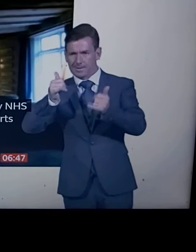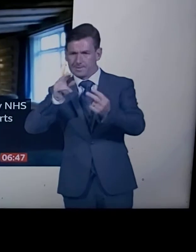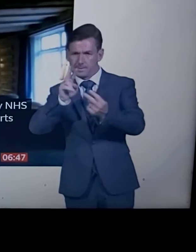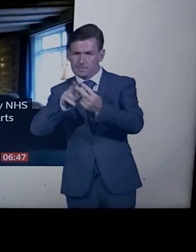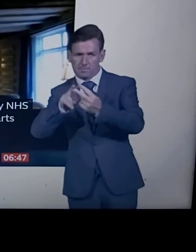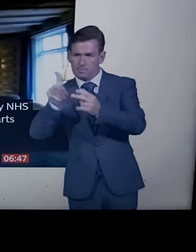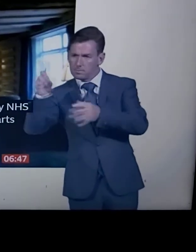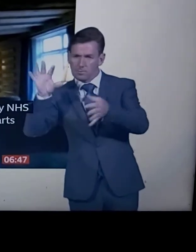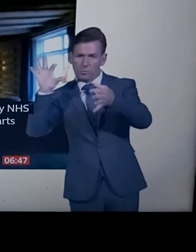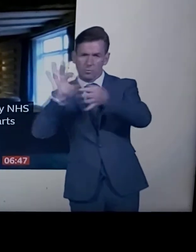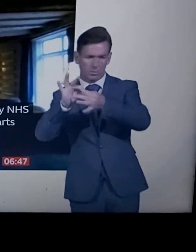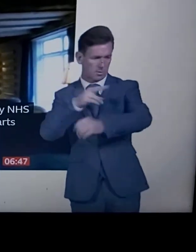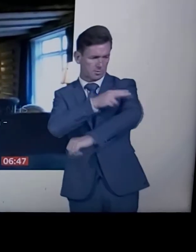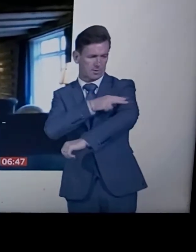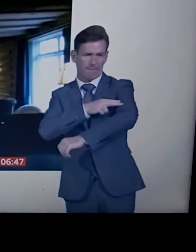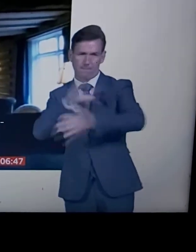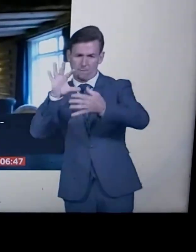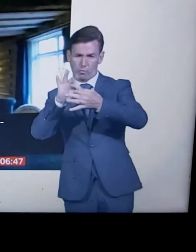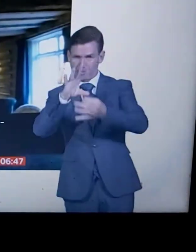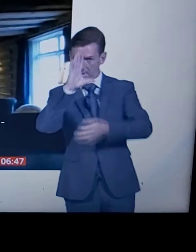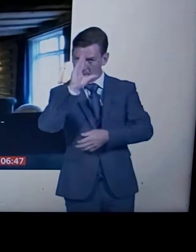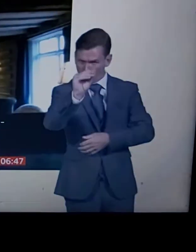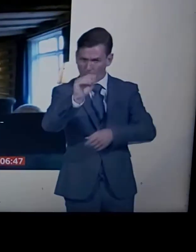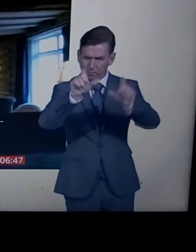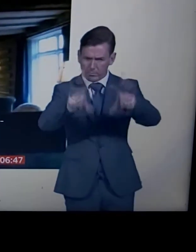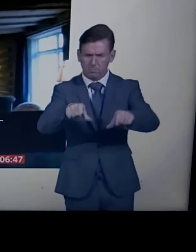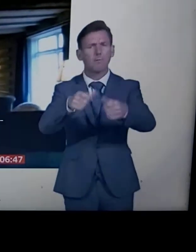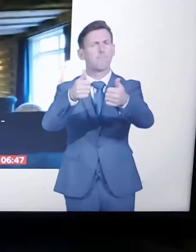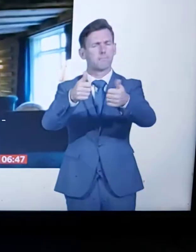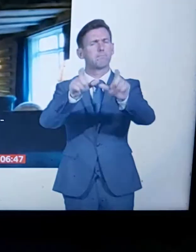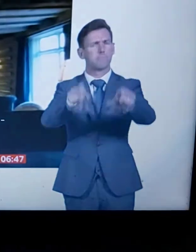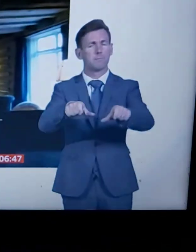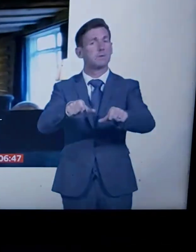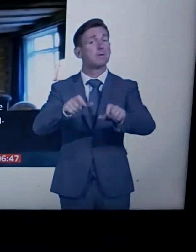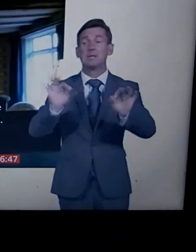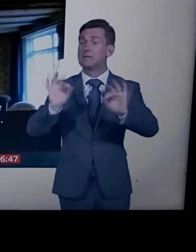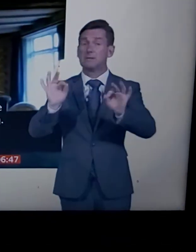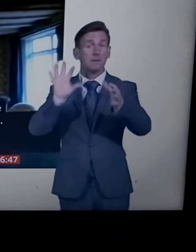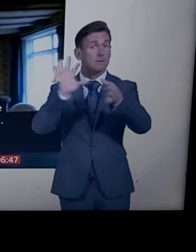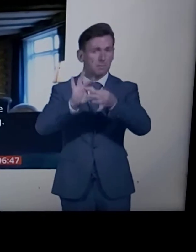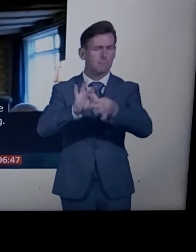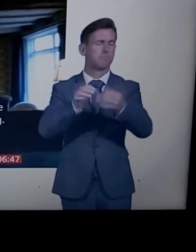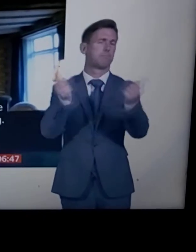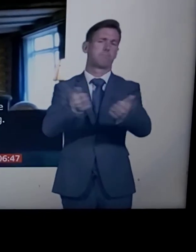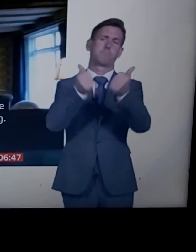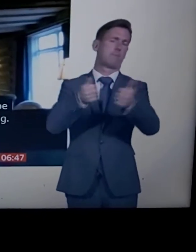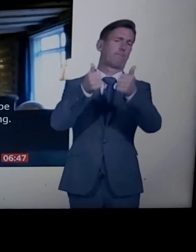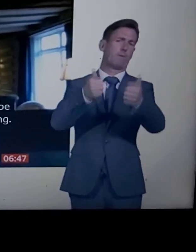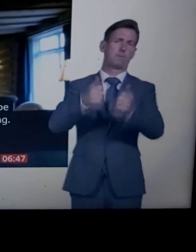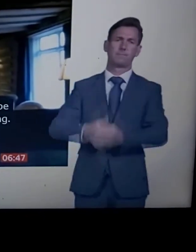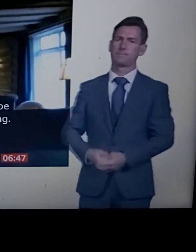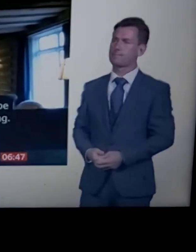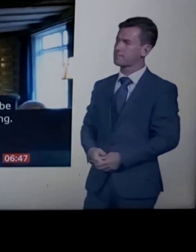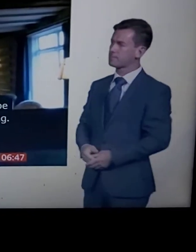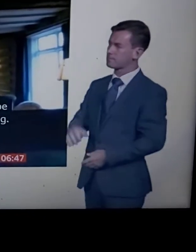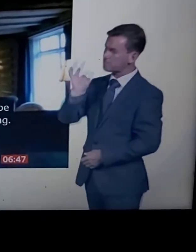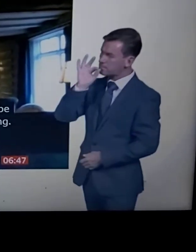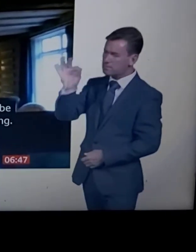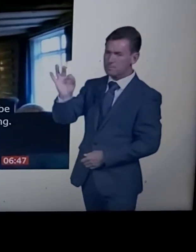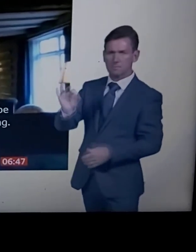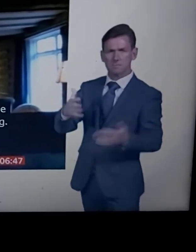London. We've got a campaigning group for the industry as well. Morning to you, Jonathan. Jonathan, what do you make of this? If a customer got in touch with